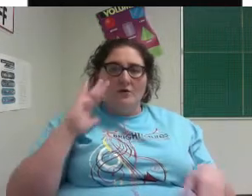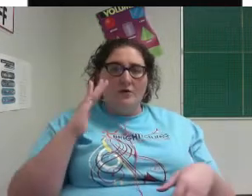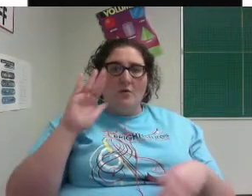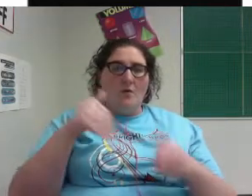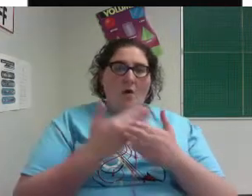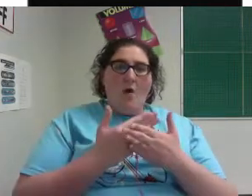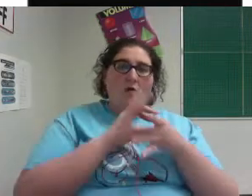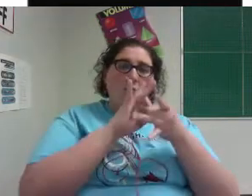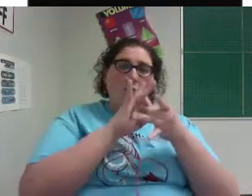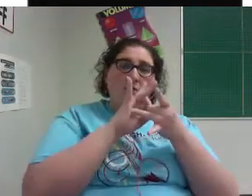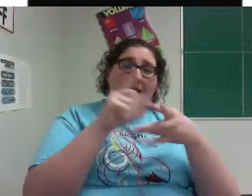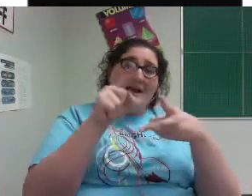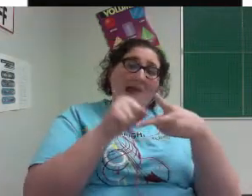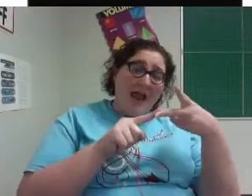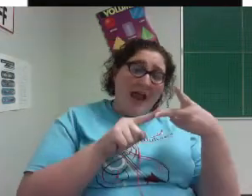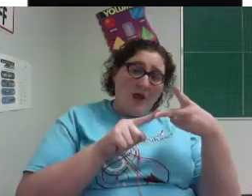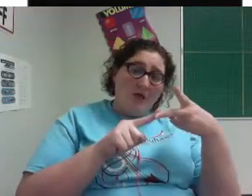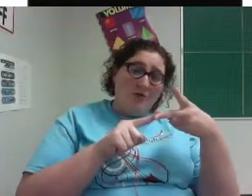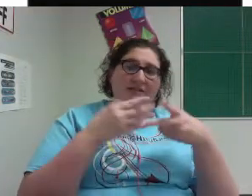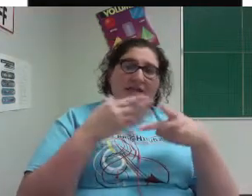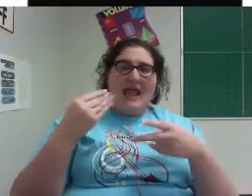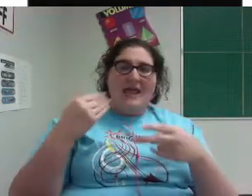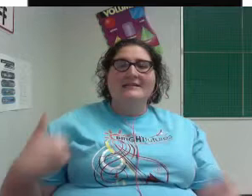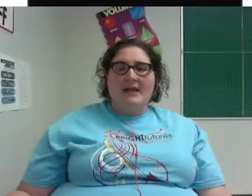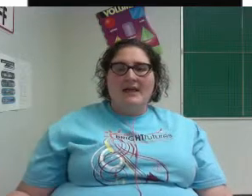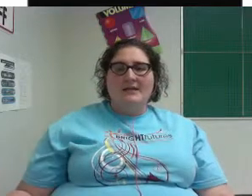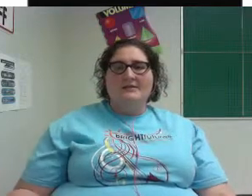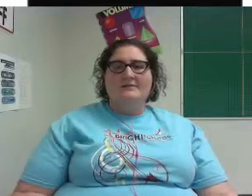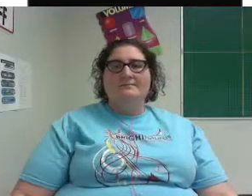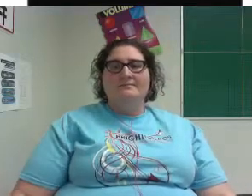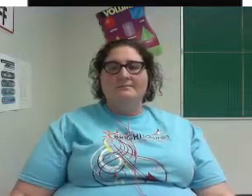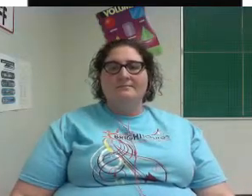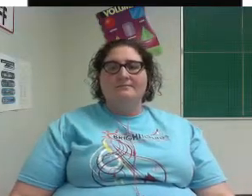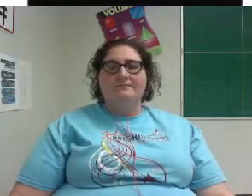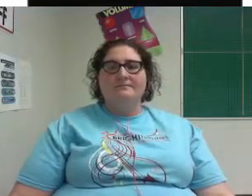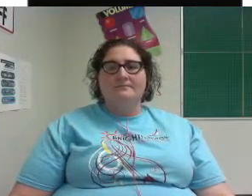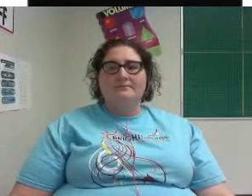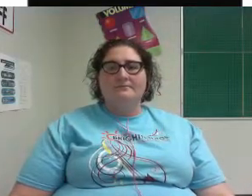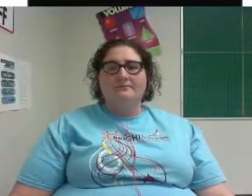Do not know all corresponding angles and sides.